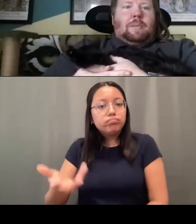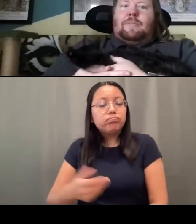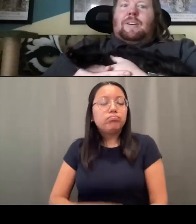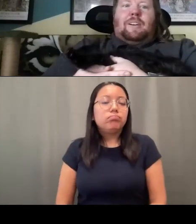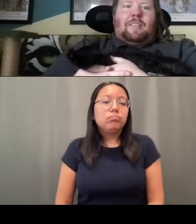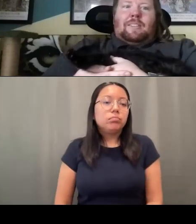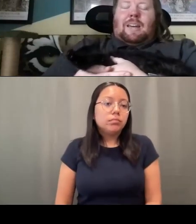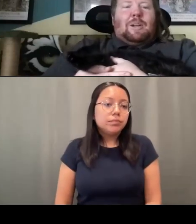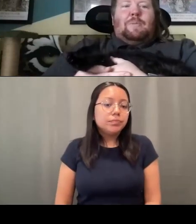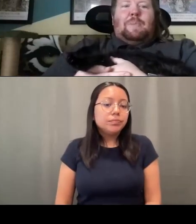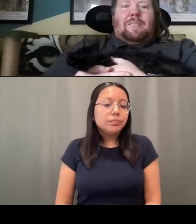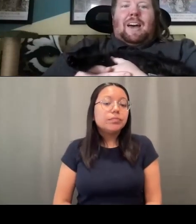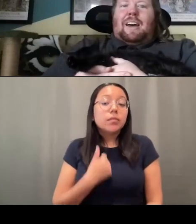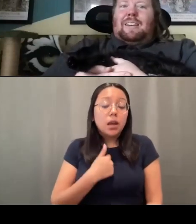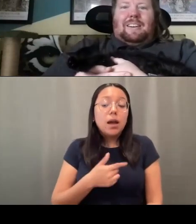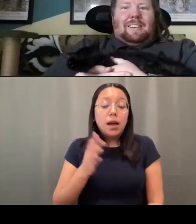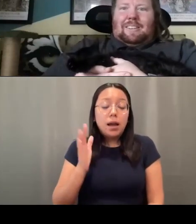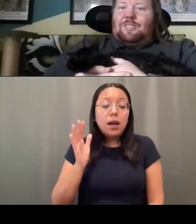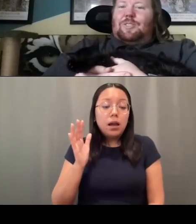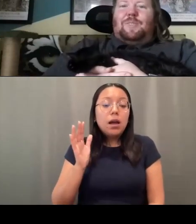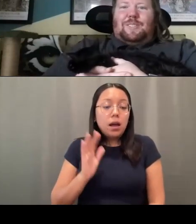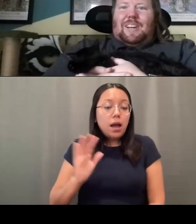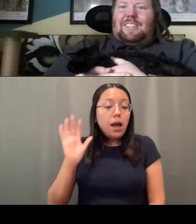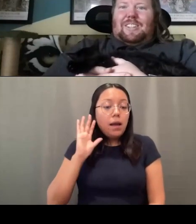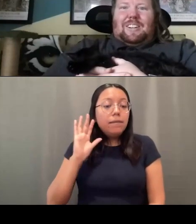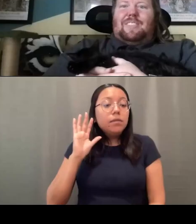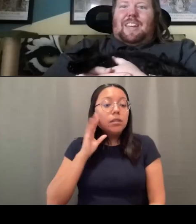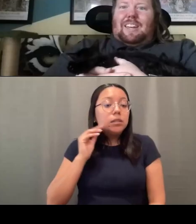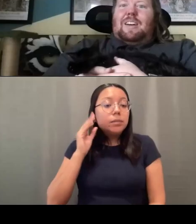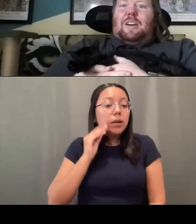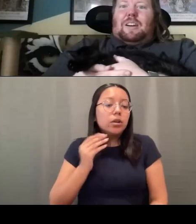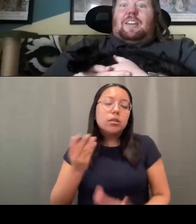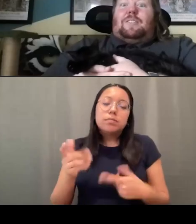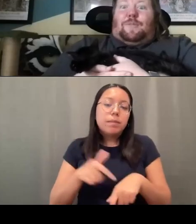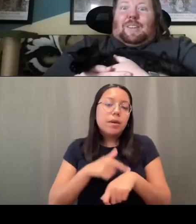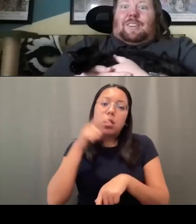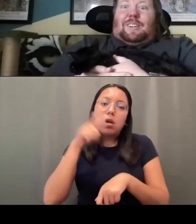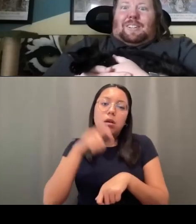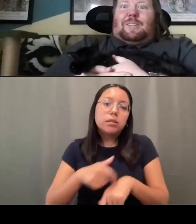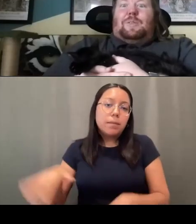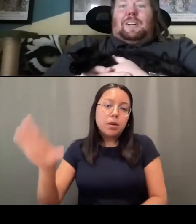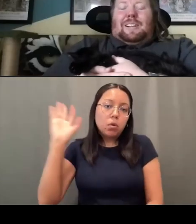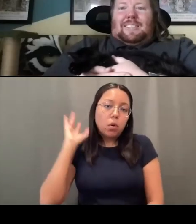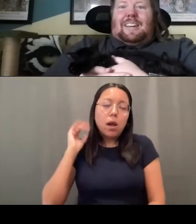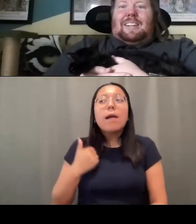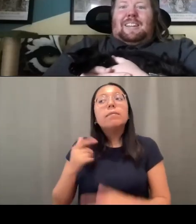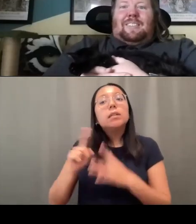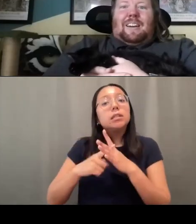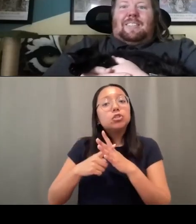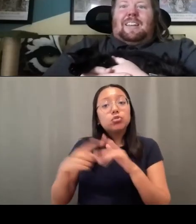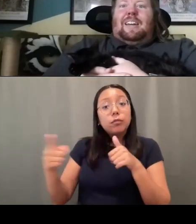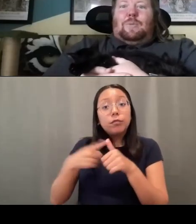mean, probably a very long time ago, might have had an initial first reaction of like kind of fear or